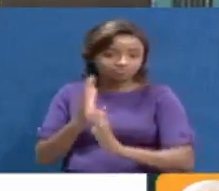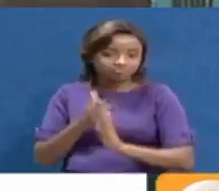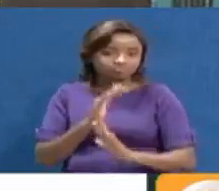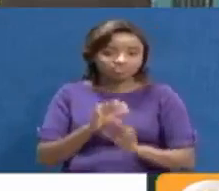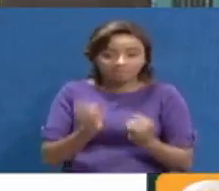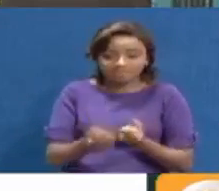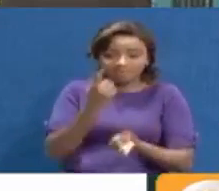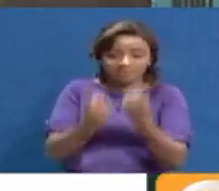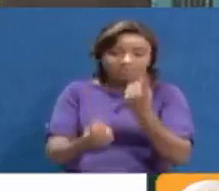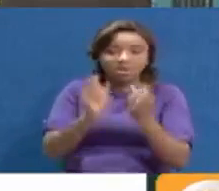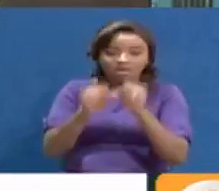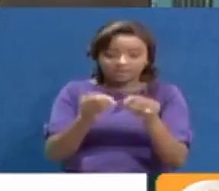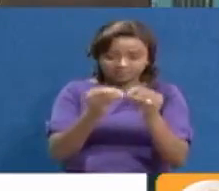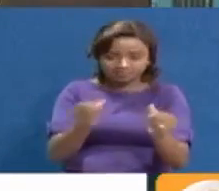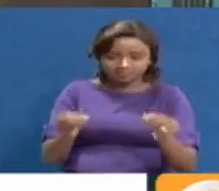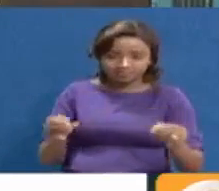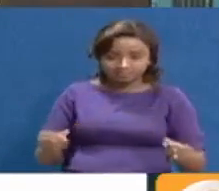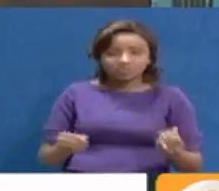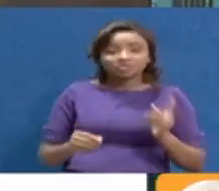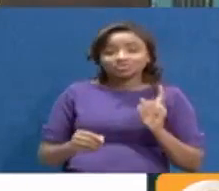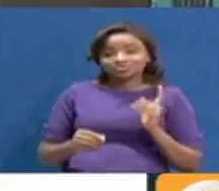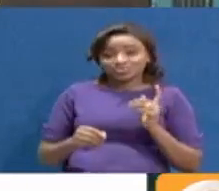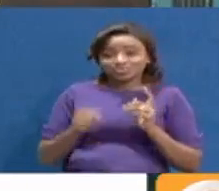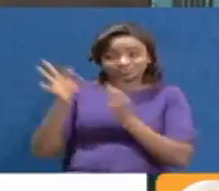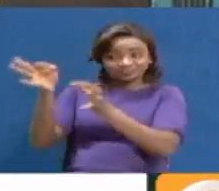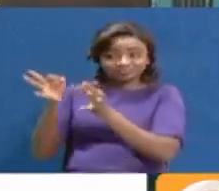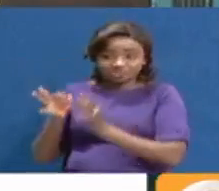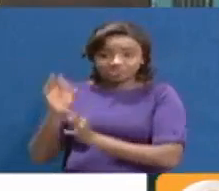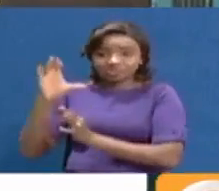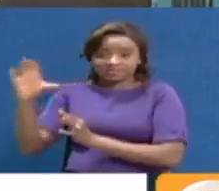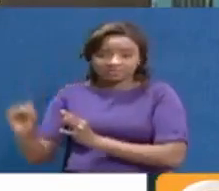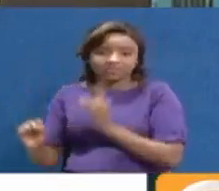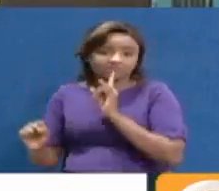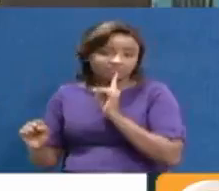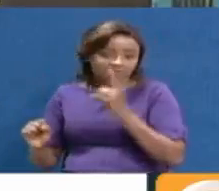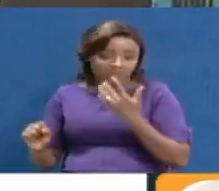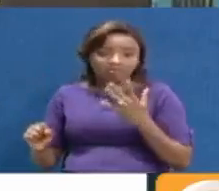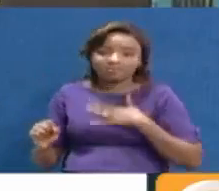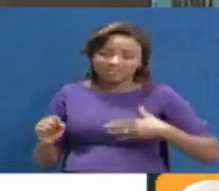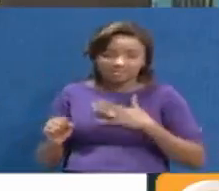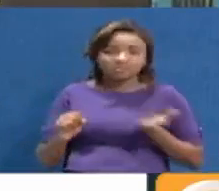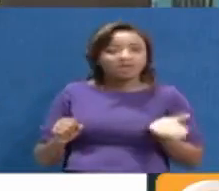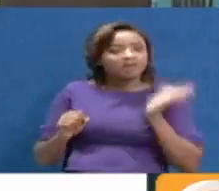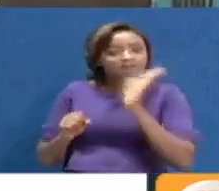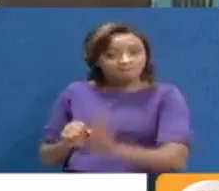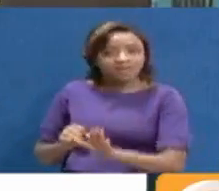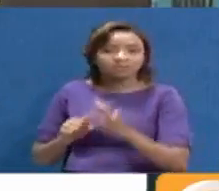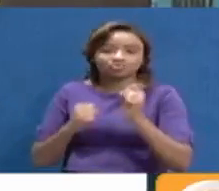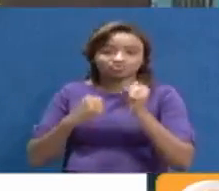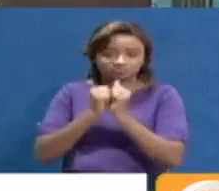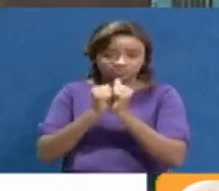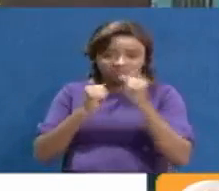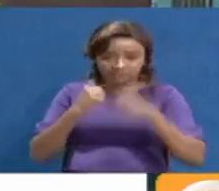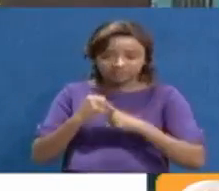on with development. And so in line with that, Cabinet Secretary Ukuri Yatani had asked for them to revert. And that is